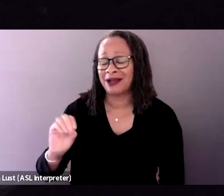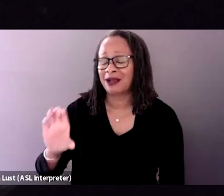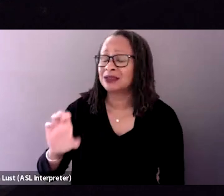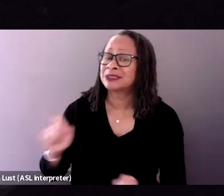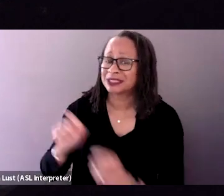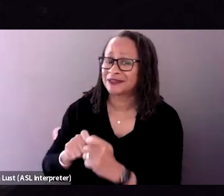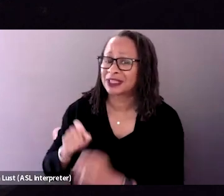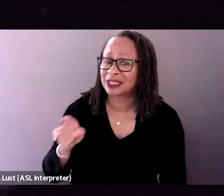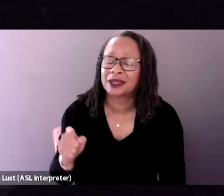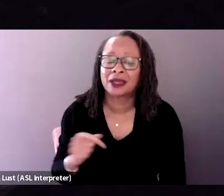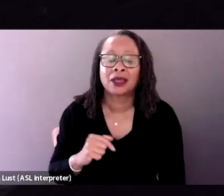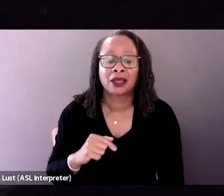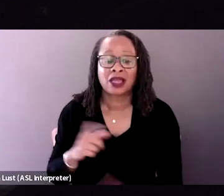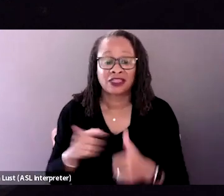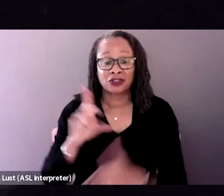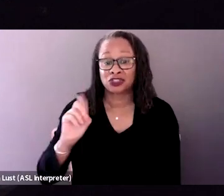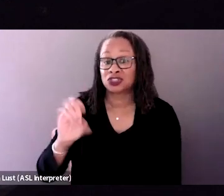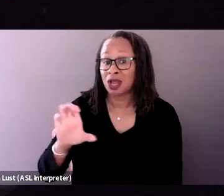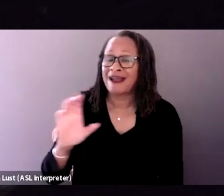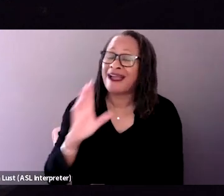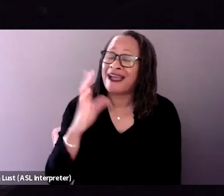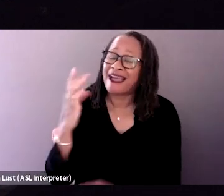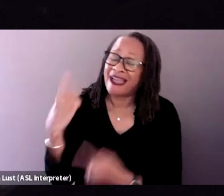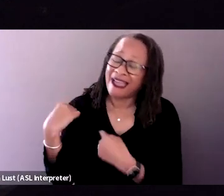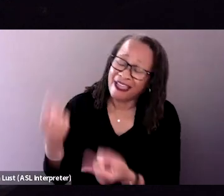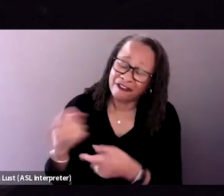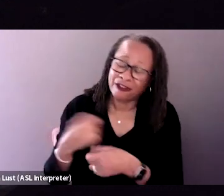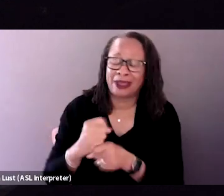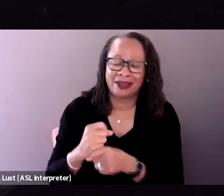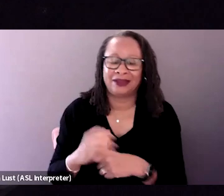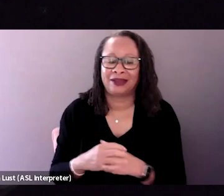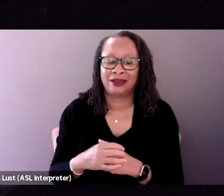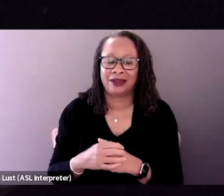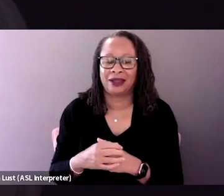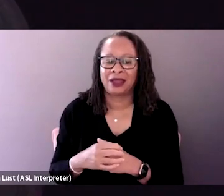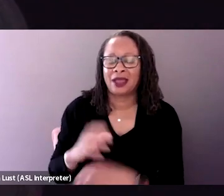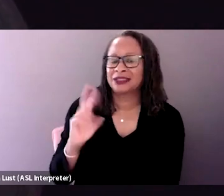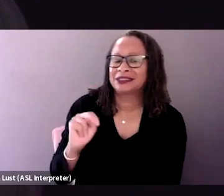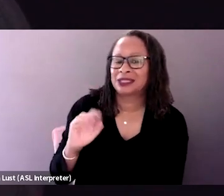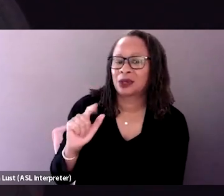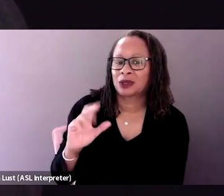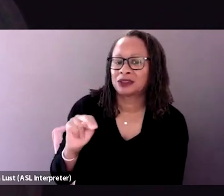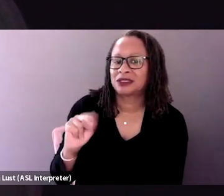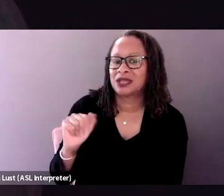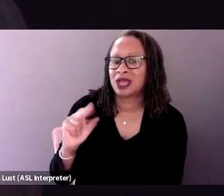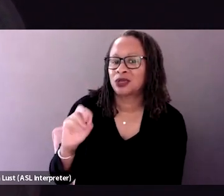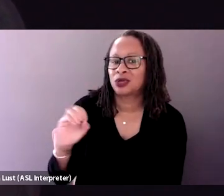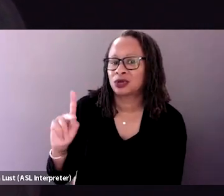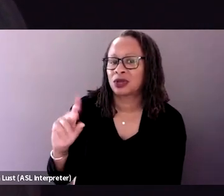The first documentary ever made, arguably, is Nanook of the North. It's made by Robert Flaherty. It's considered an all-time